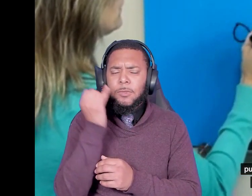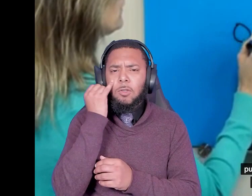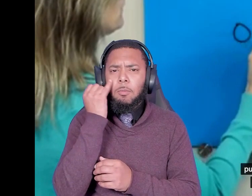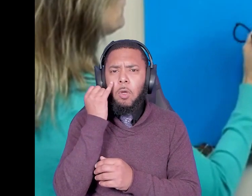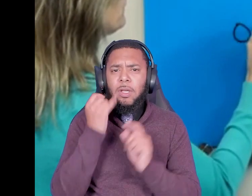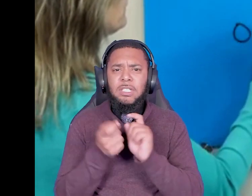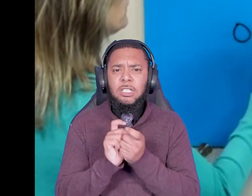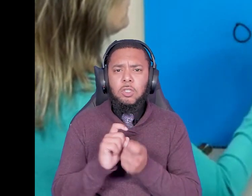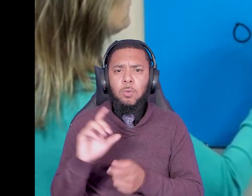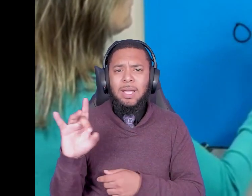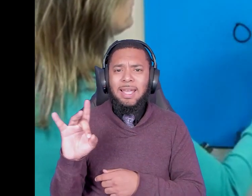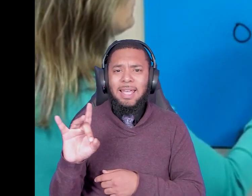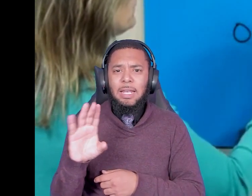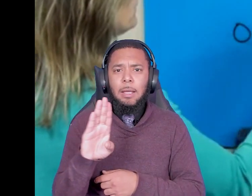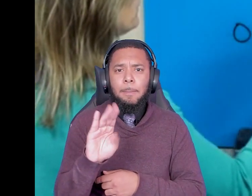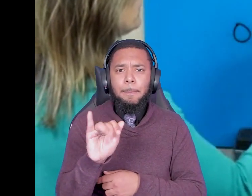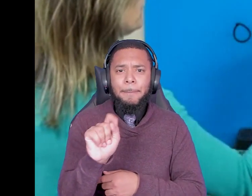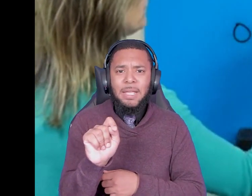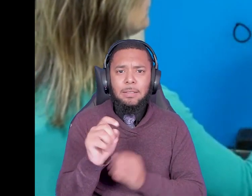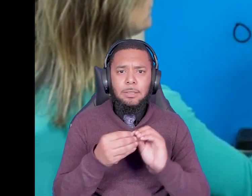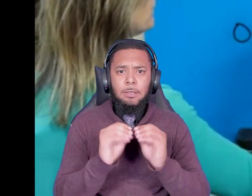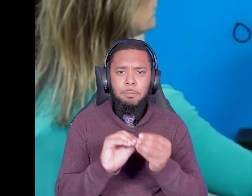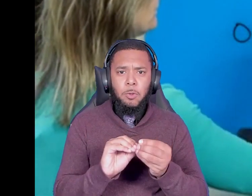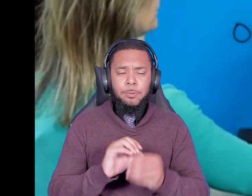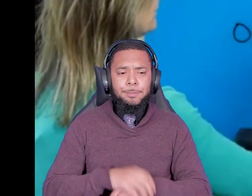8-bit number?